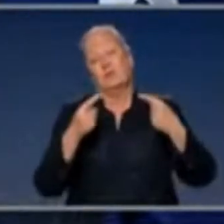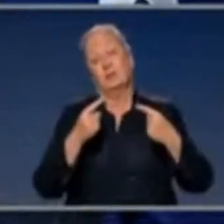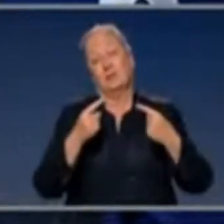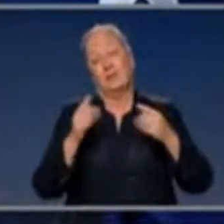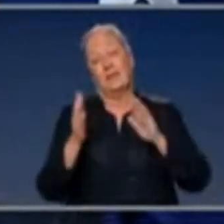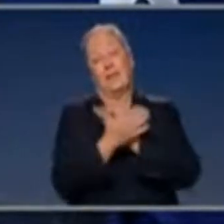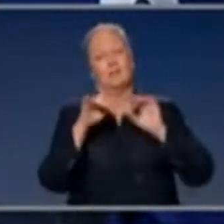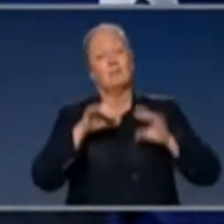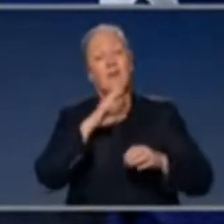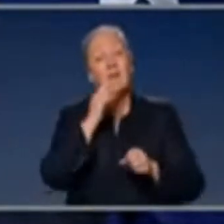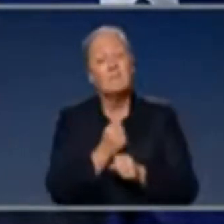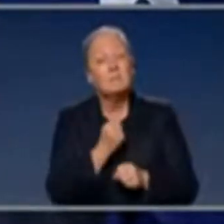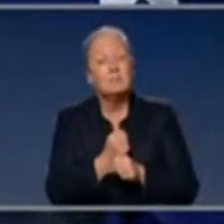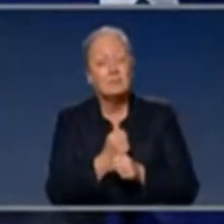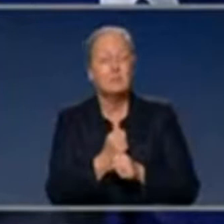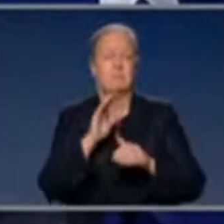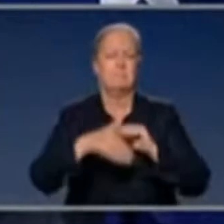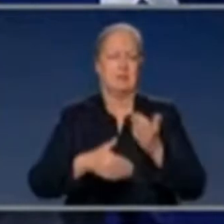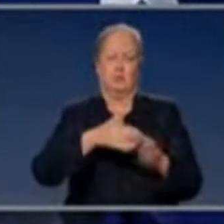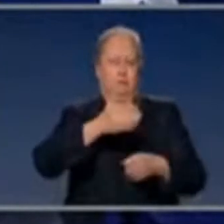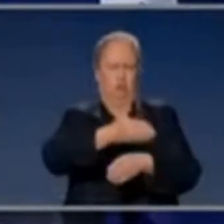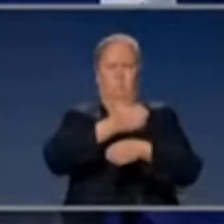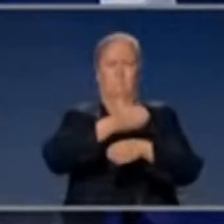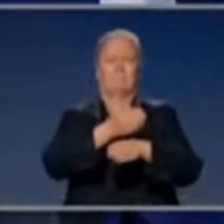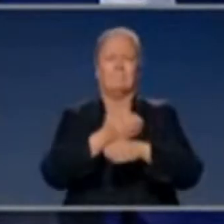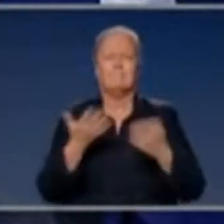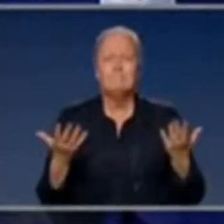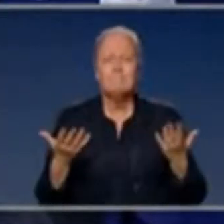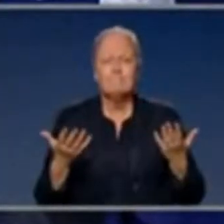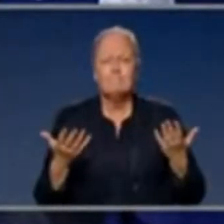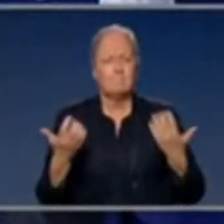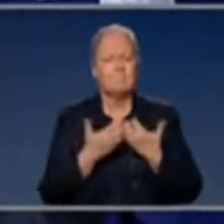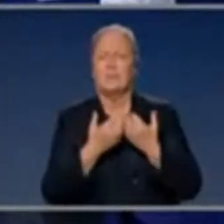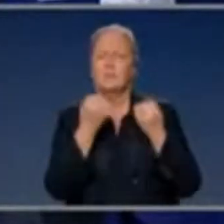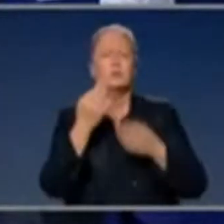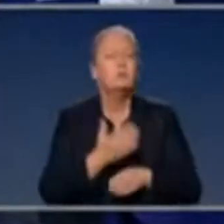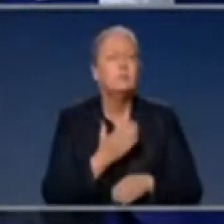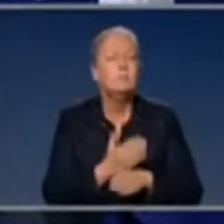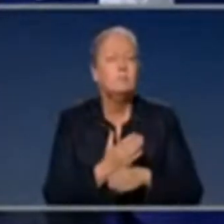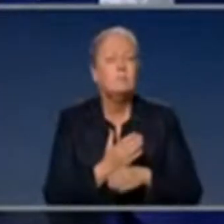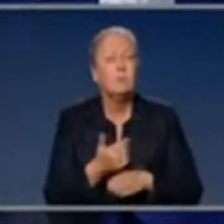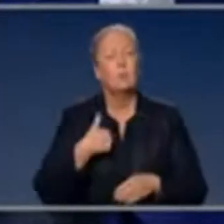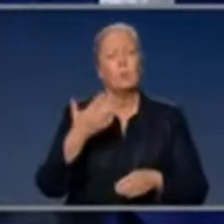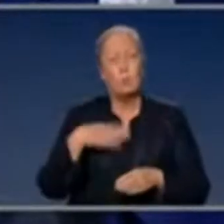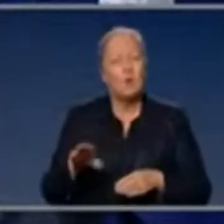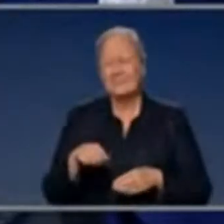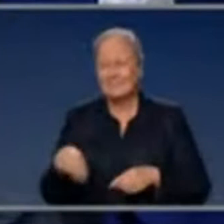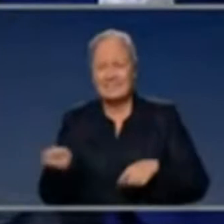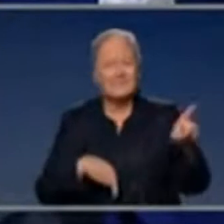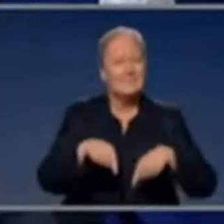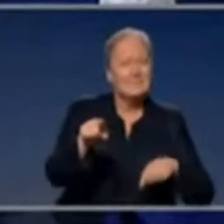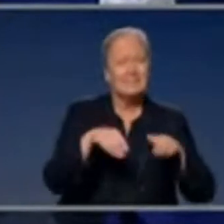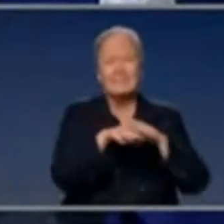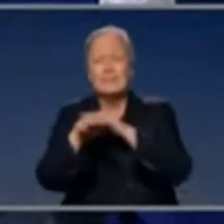government, is unemployment. It's jobs. It's about getting Australians back into jobs. It's about keeping